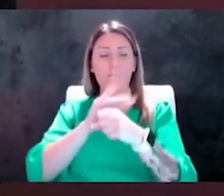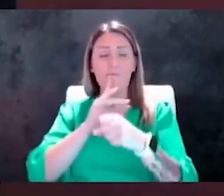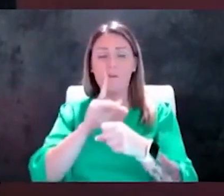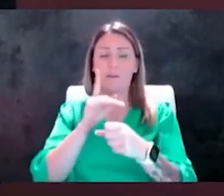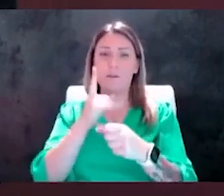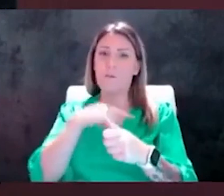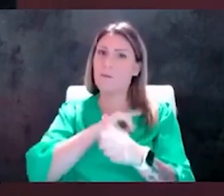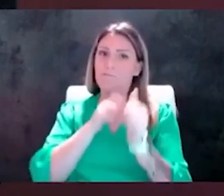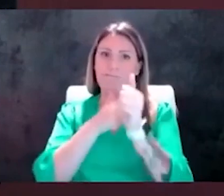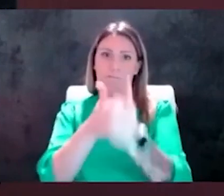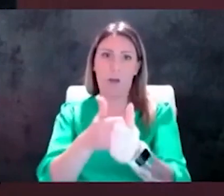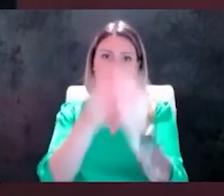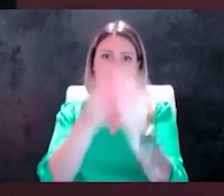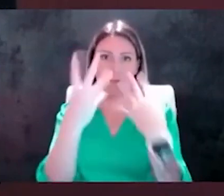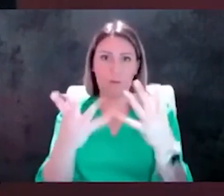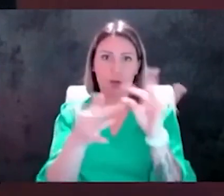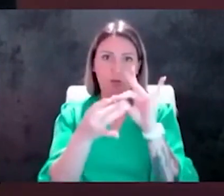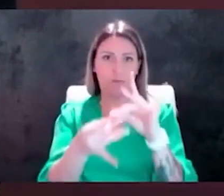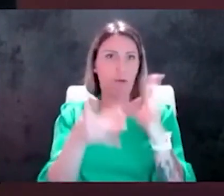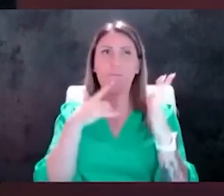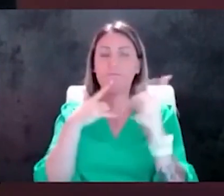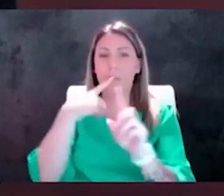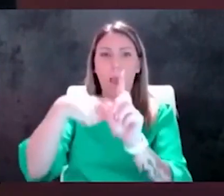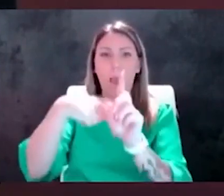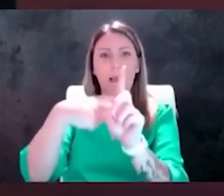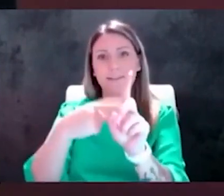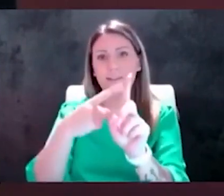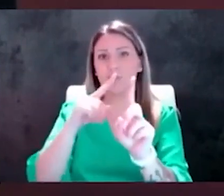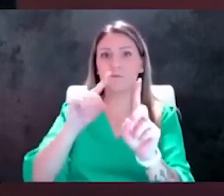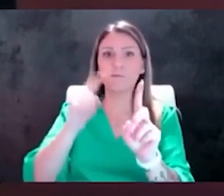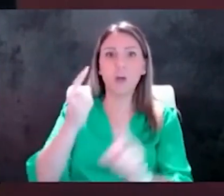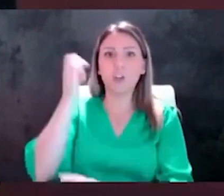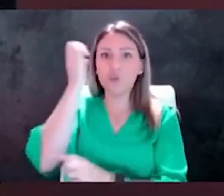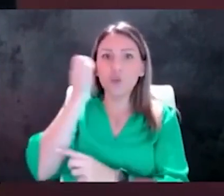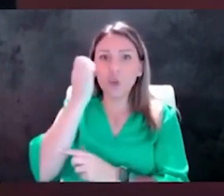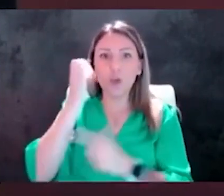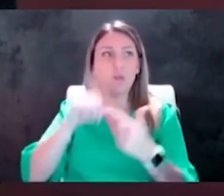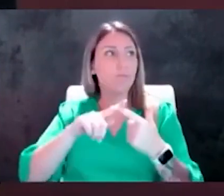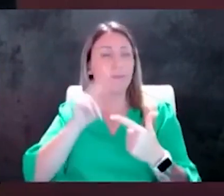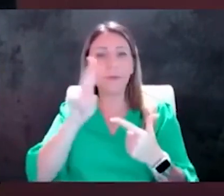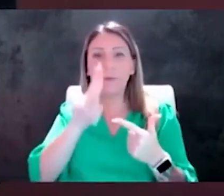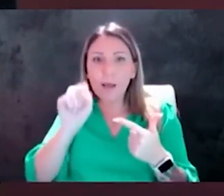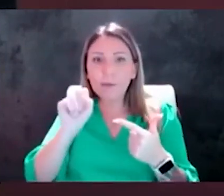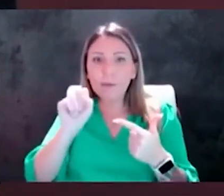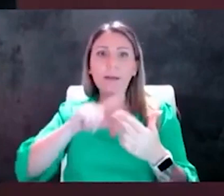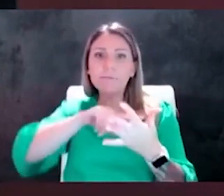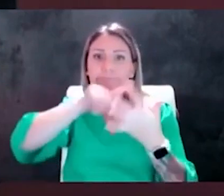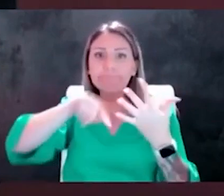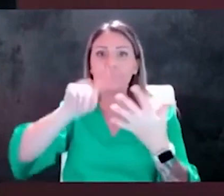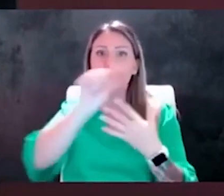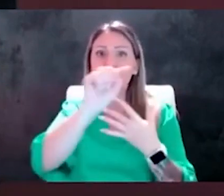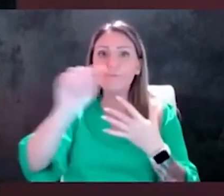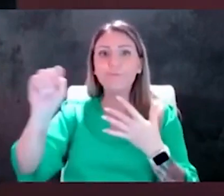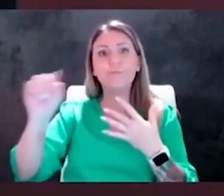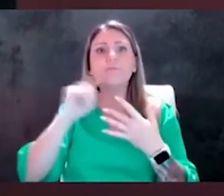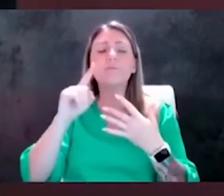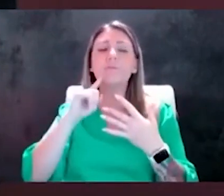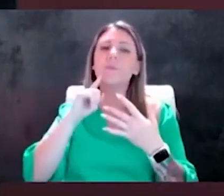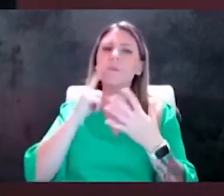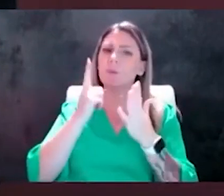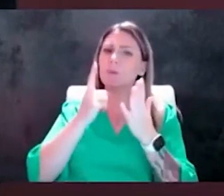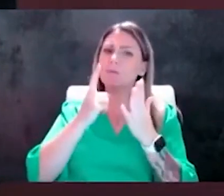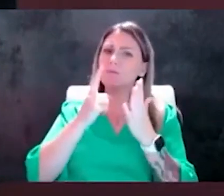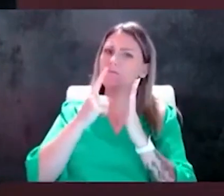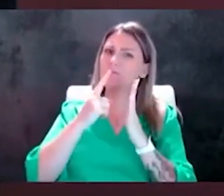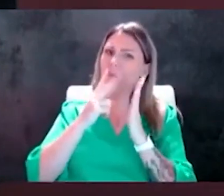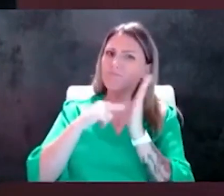months now. And it started coming out of Europe and then in the United States. And then there have been a number of studies that have been looking at what is the right